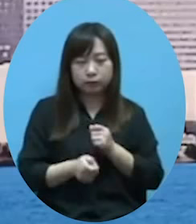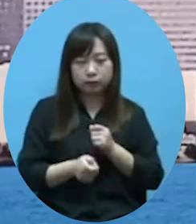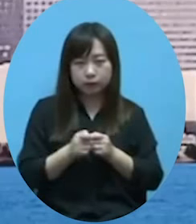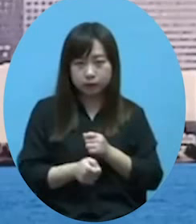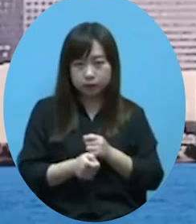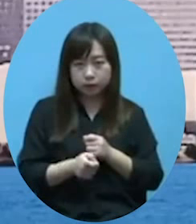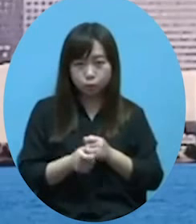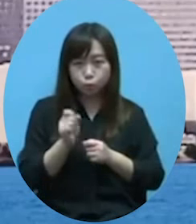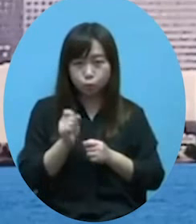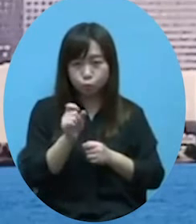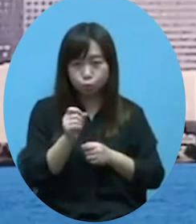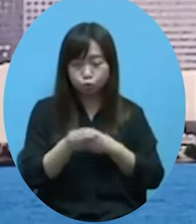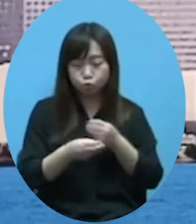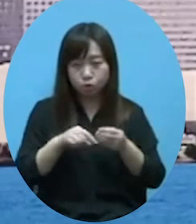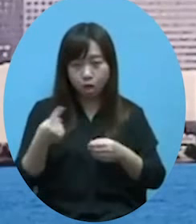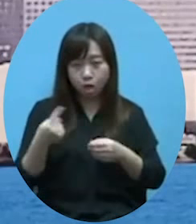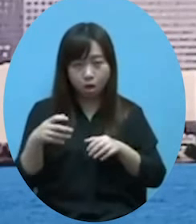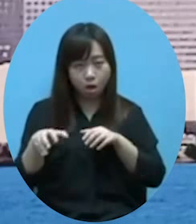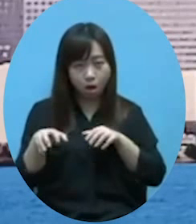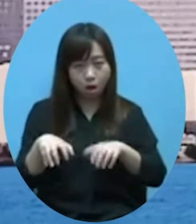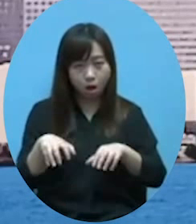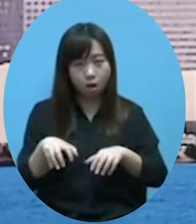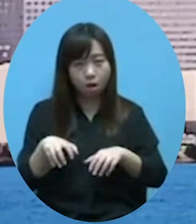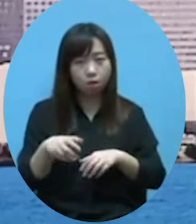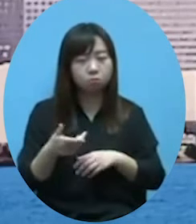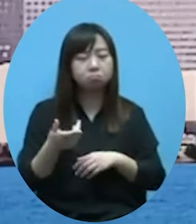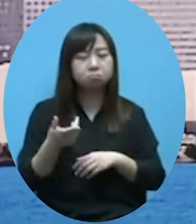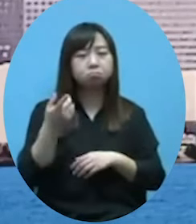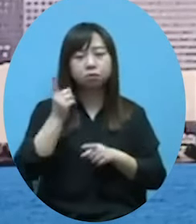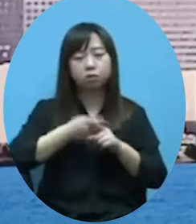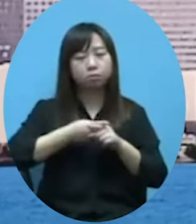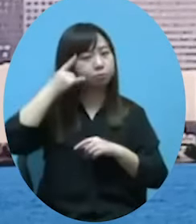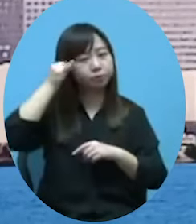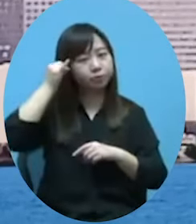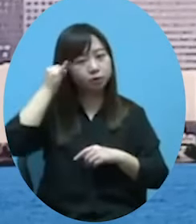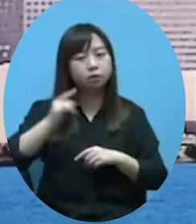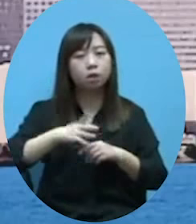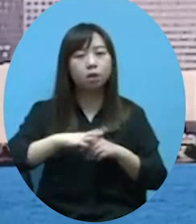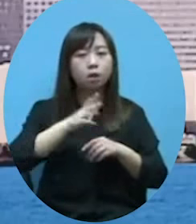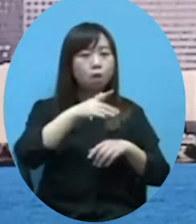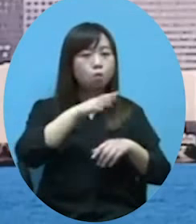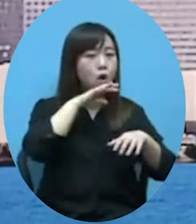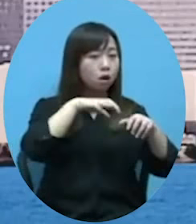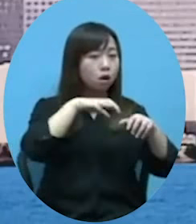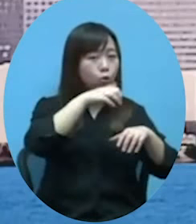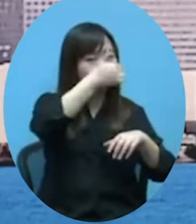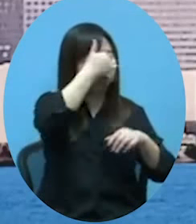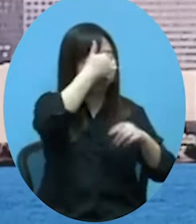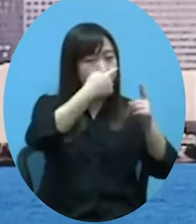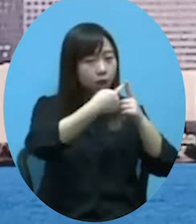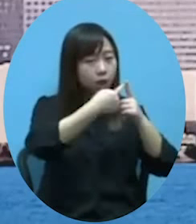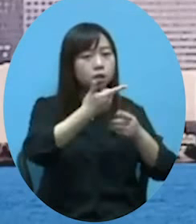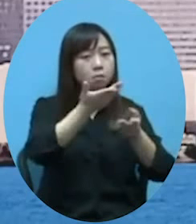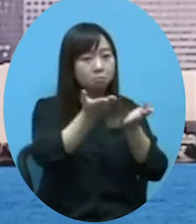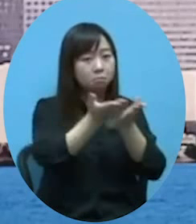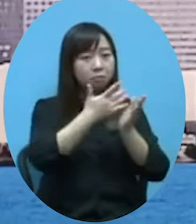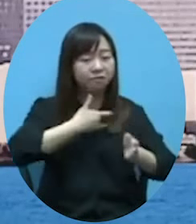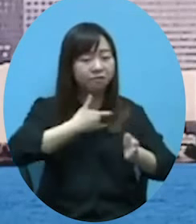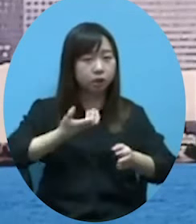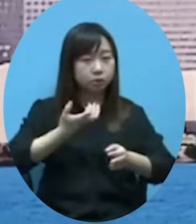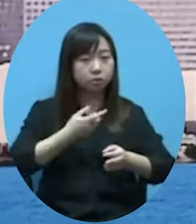ifthe dog's owner is positiveit's better to take precautionary measuretopreventon